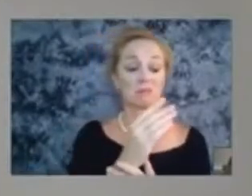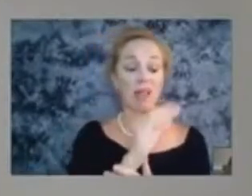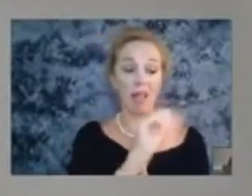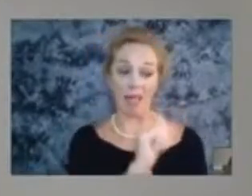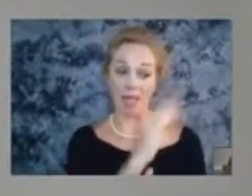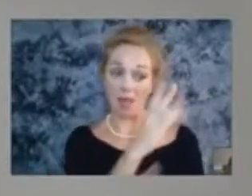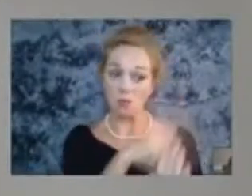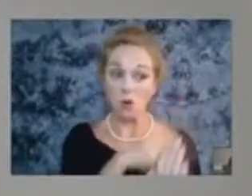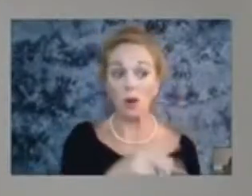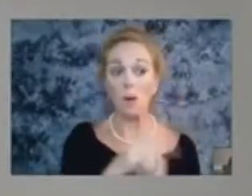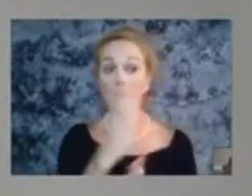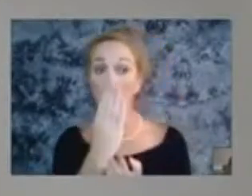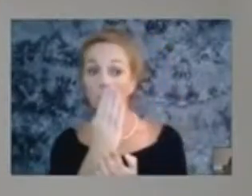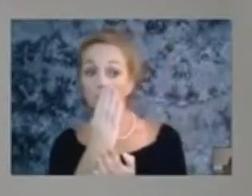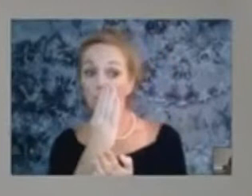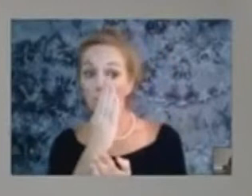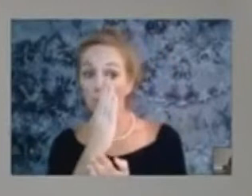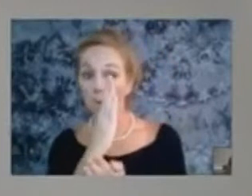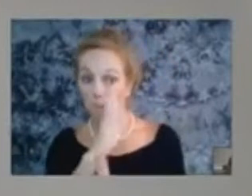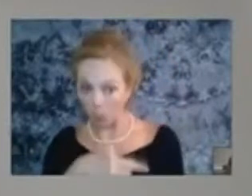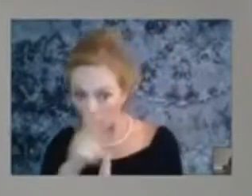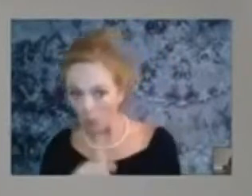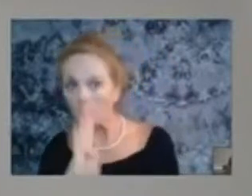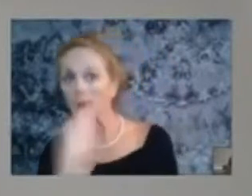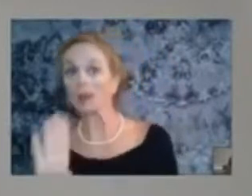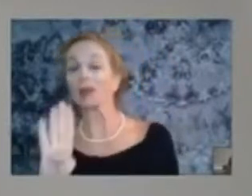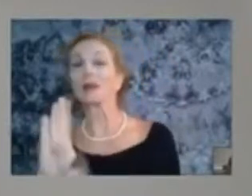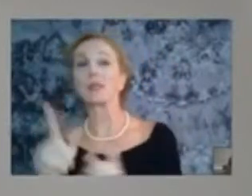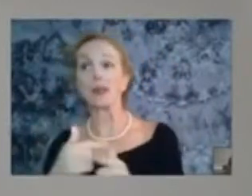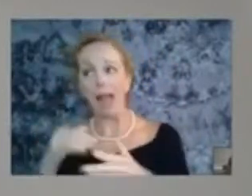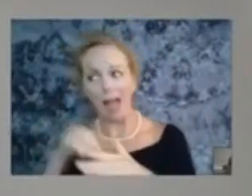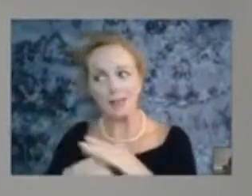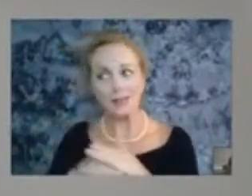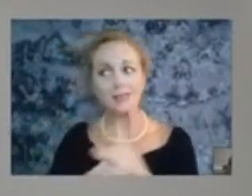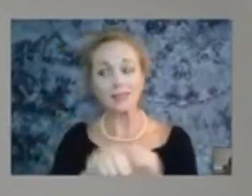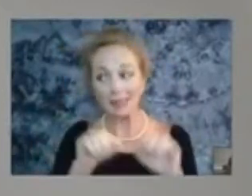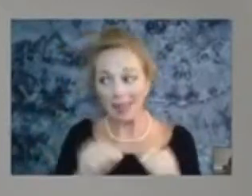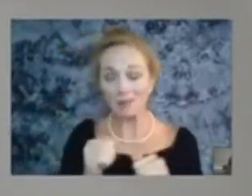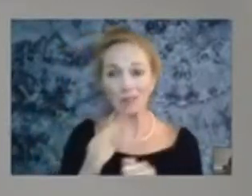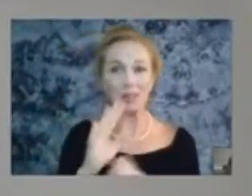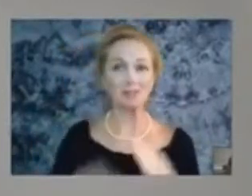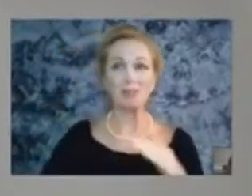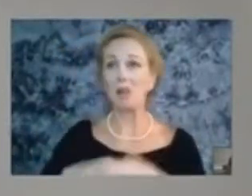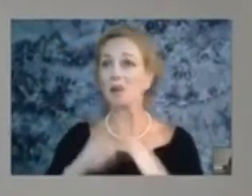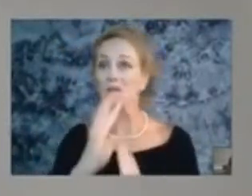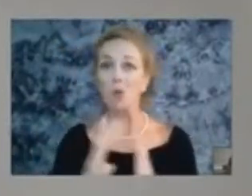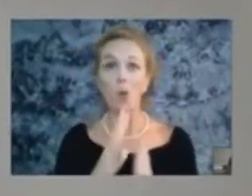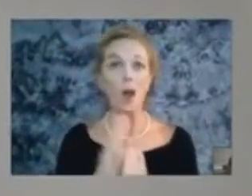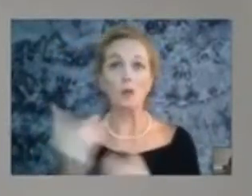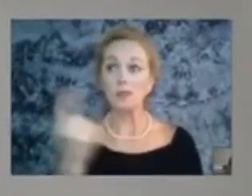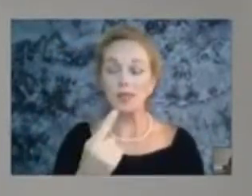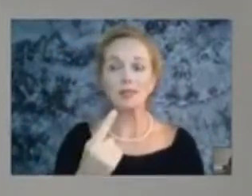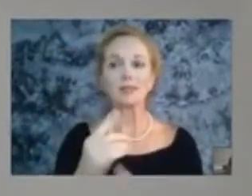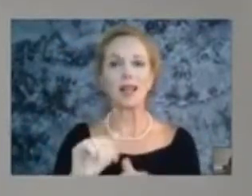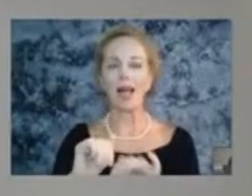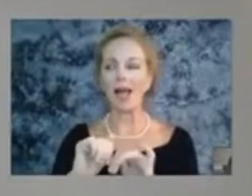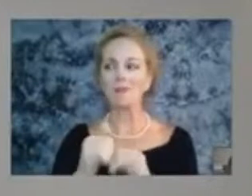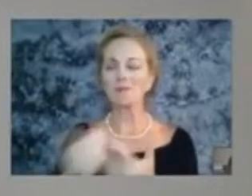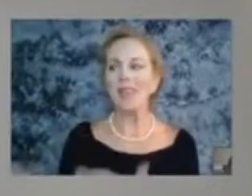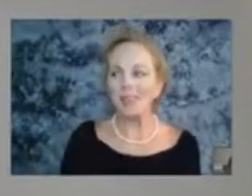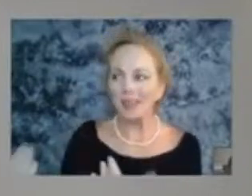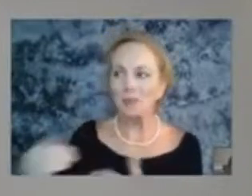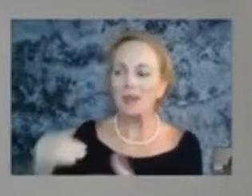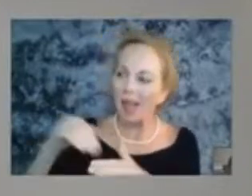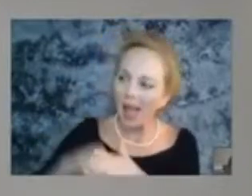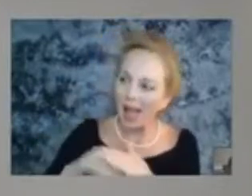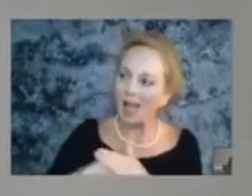want to access our schools for 4 hours during a day and try to identify how they're able to come in and download all of their materials and access